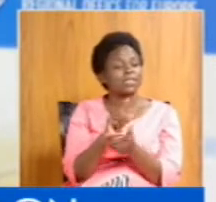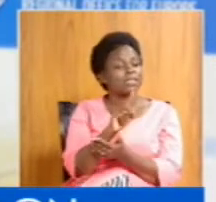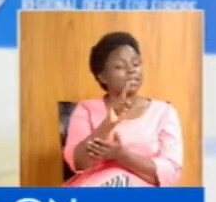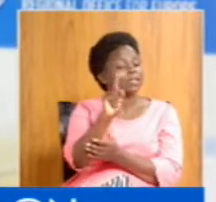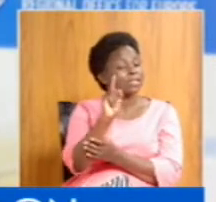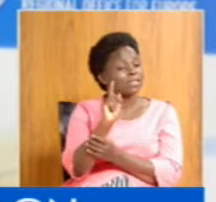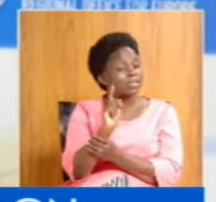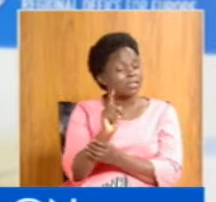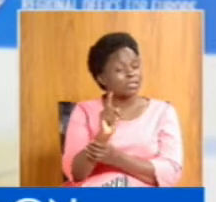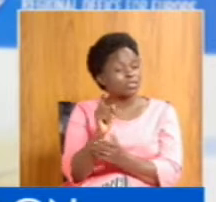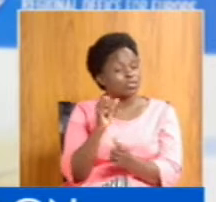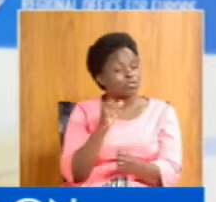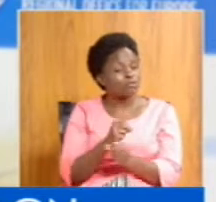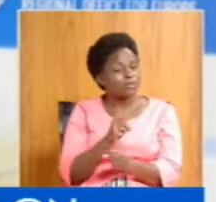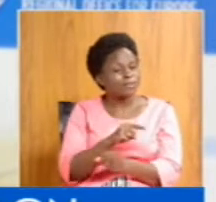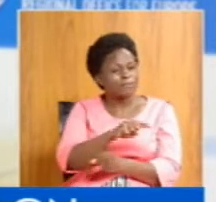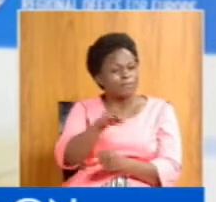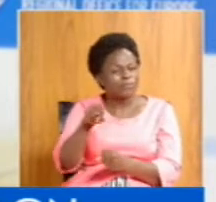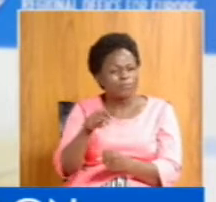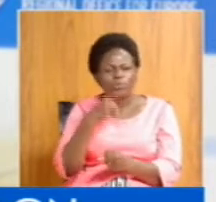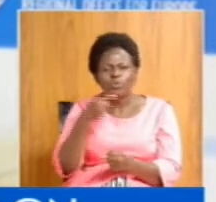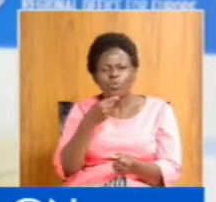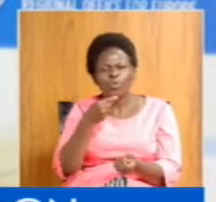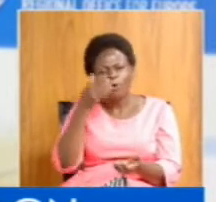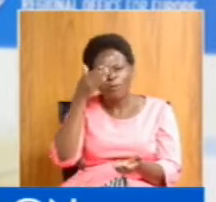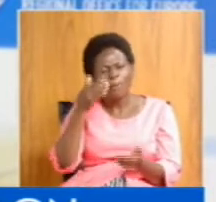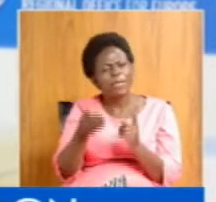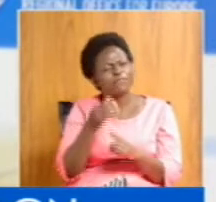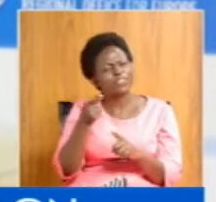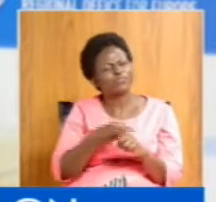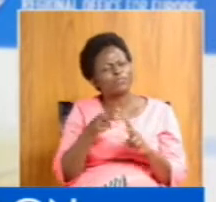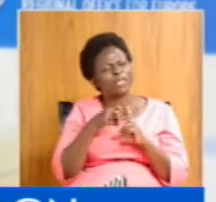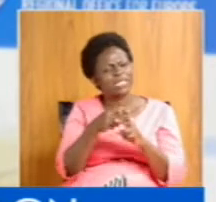is do we do we do we who benefits from this